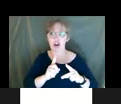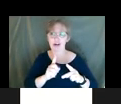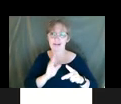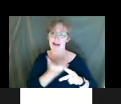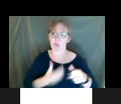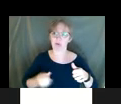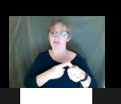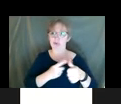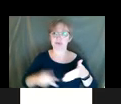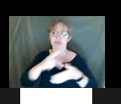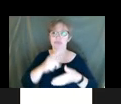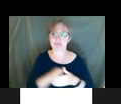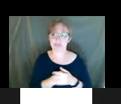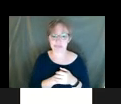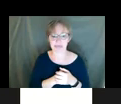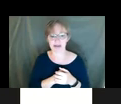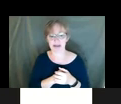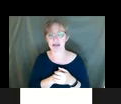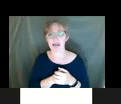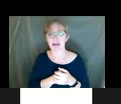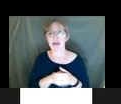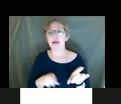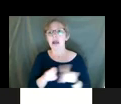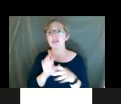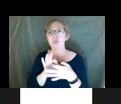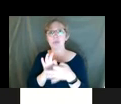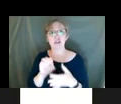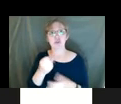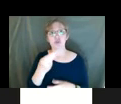as the SHARP program is concerned,